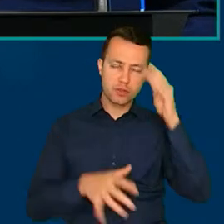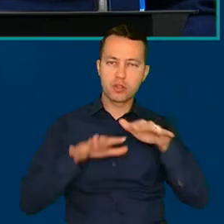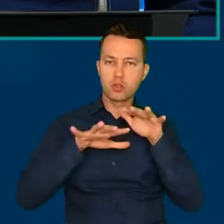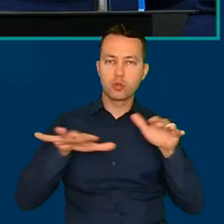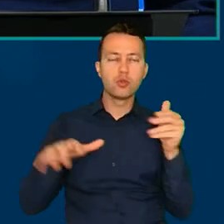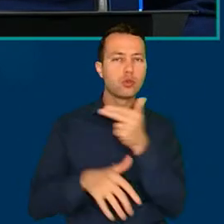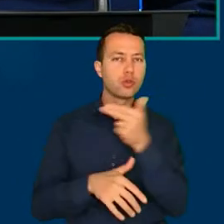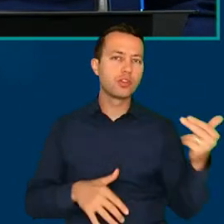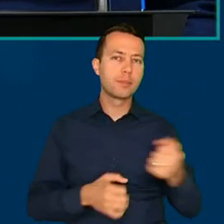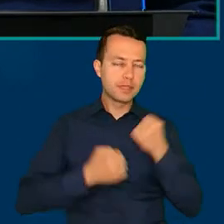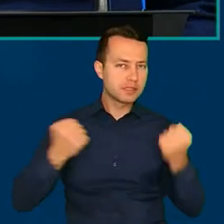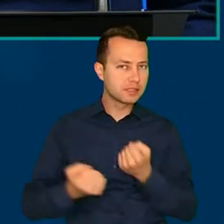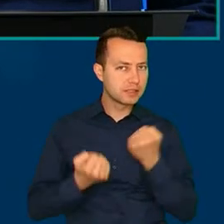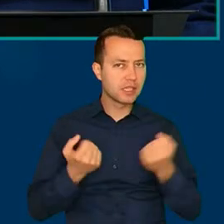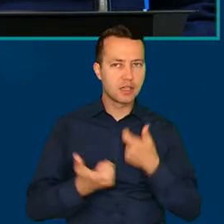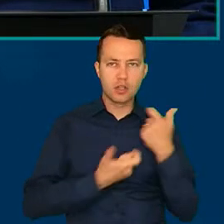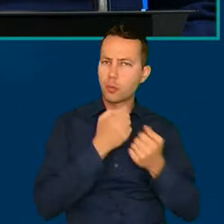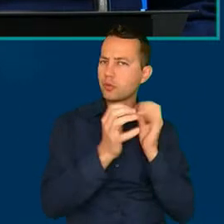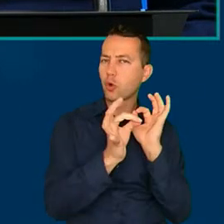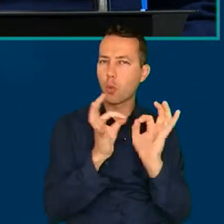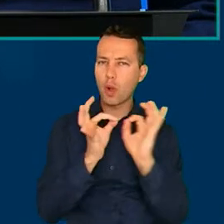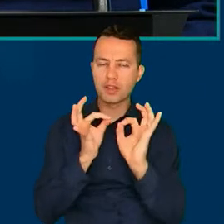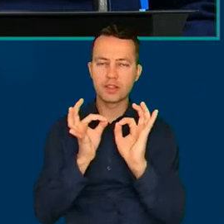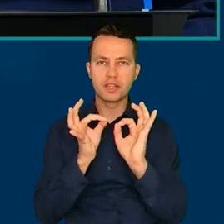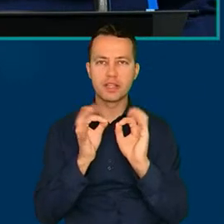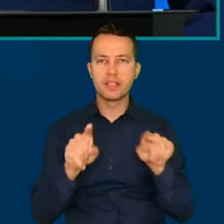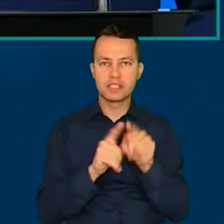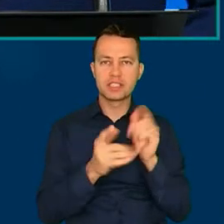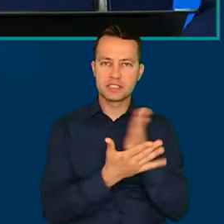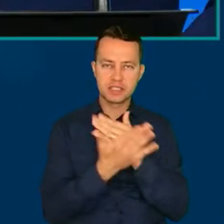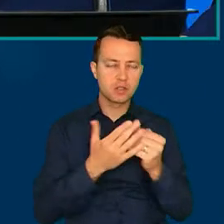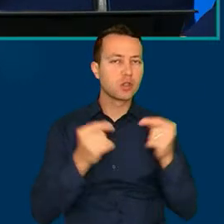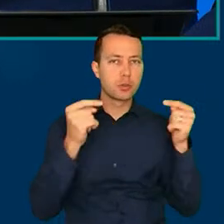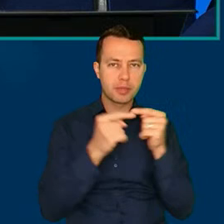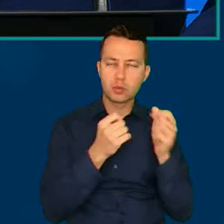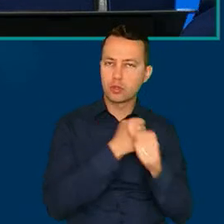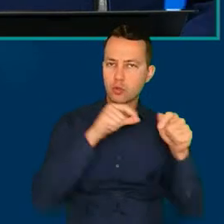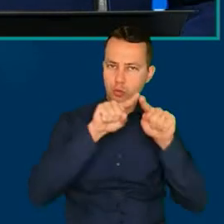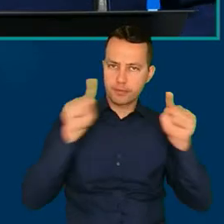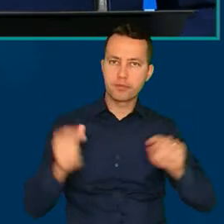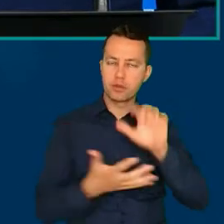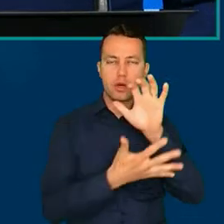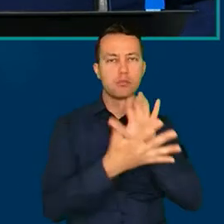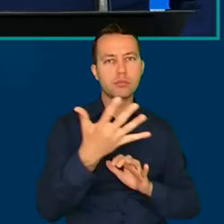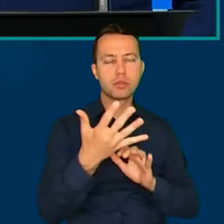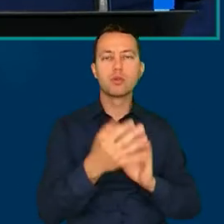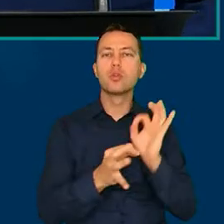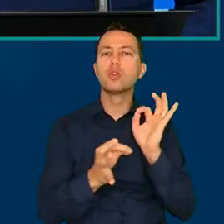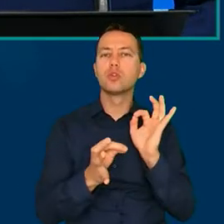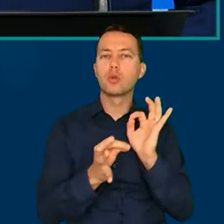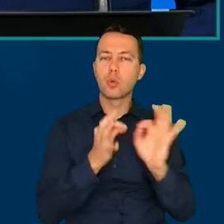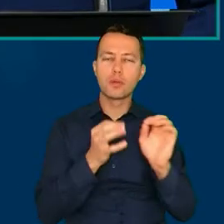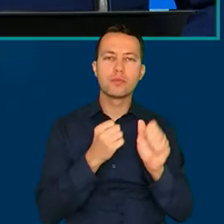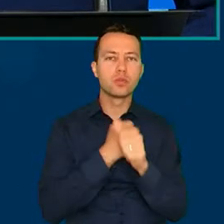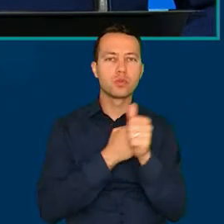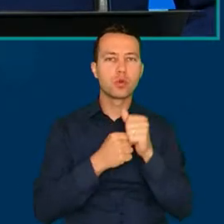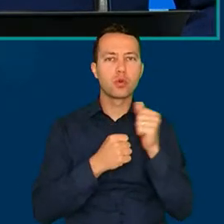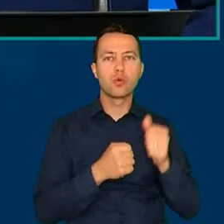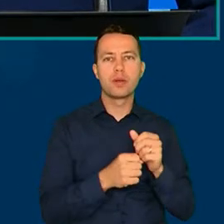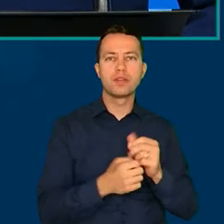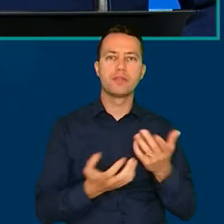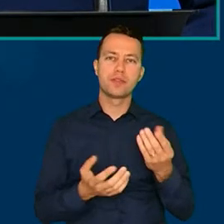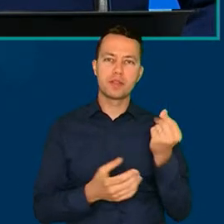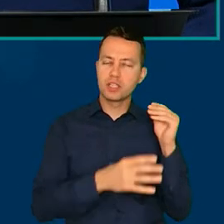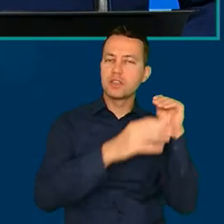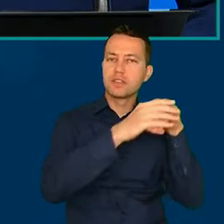can actually read about the due diligence in the documents that are dedicated to this sector